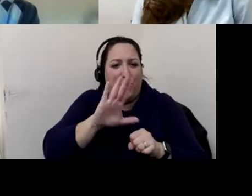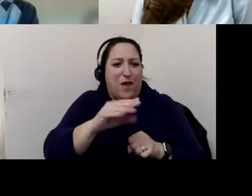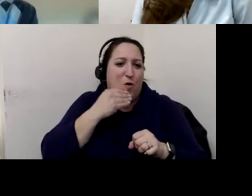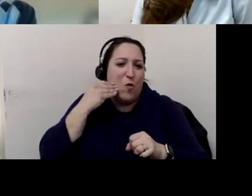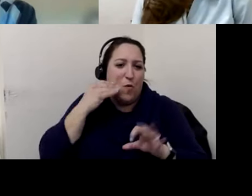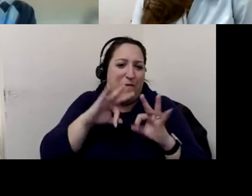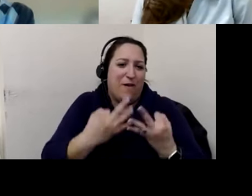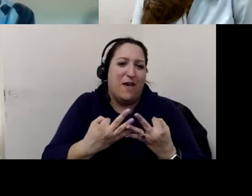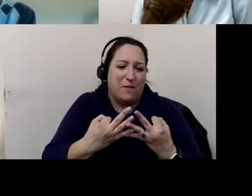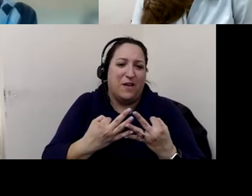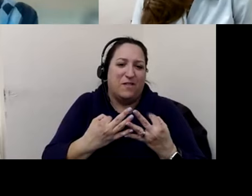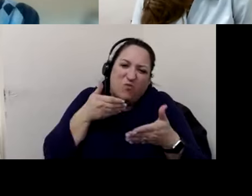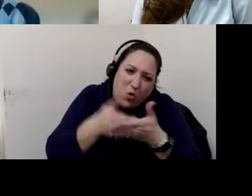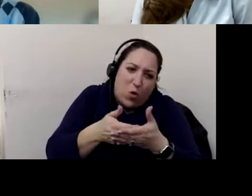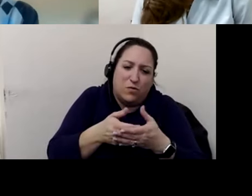families.